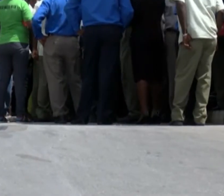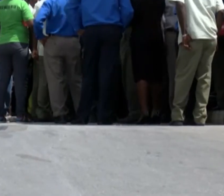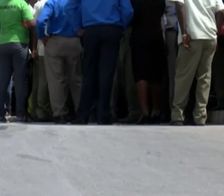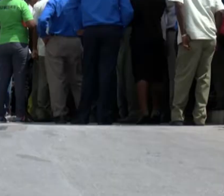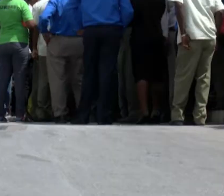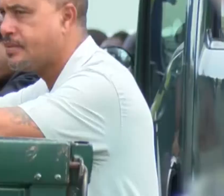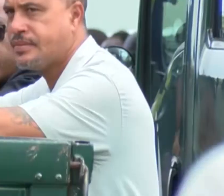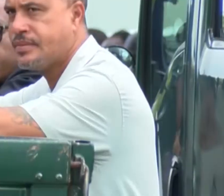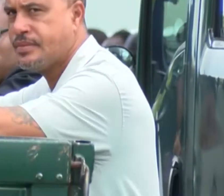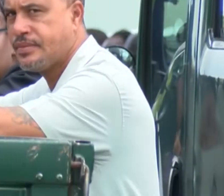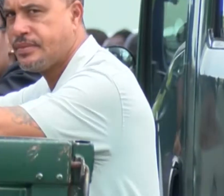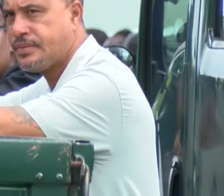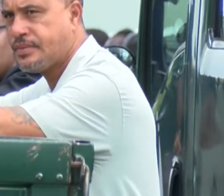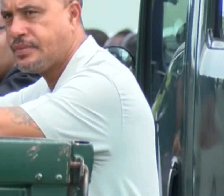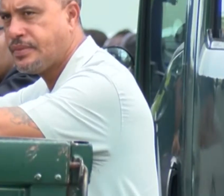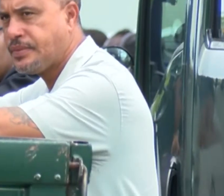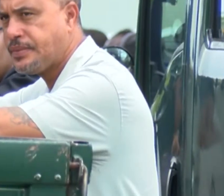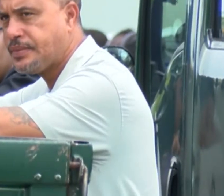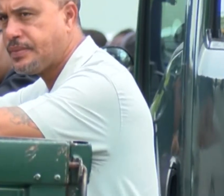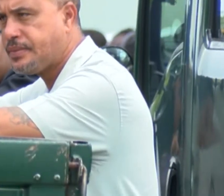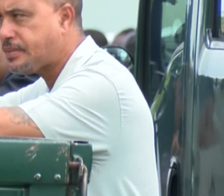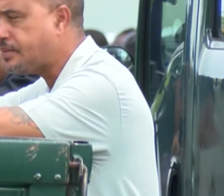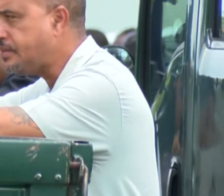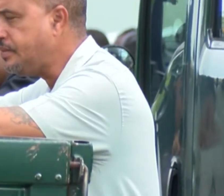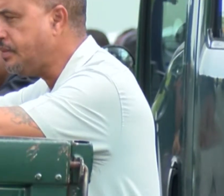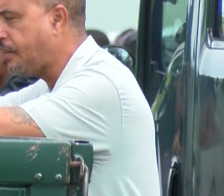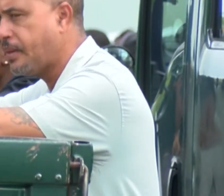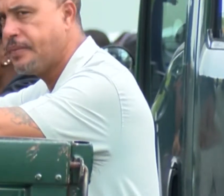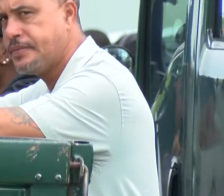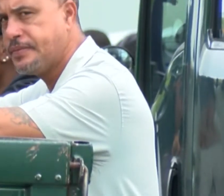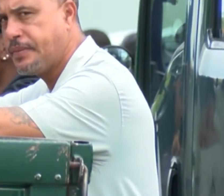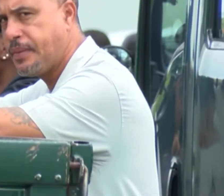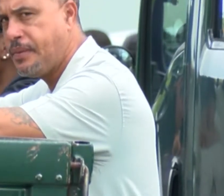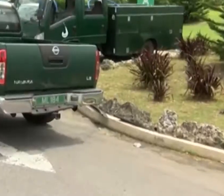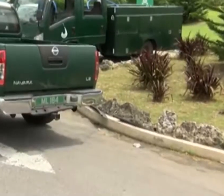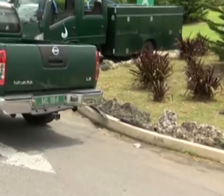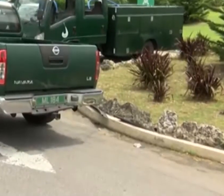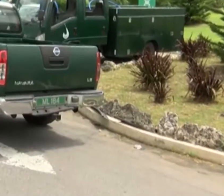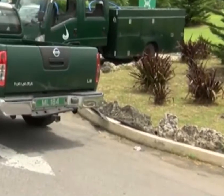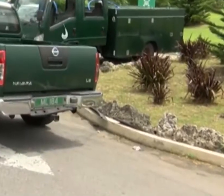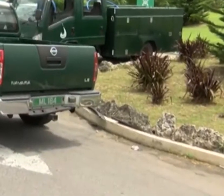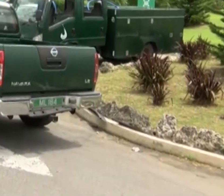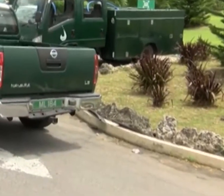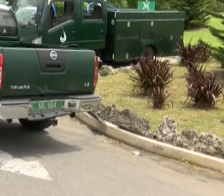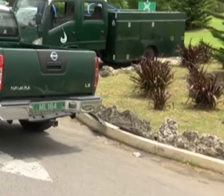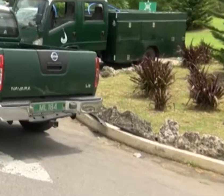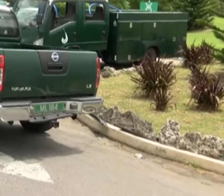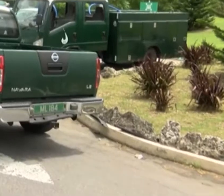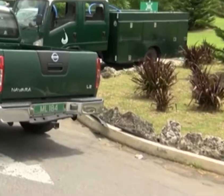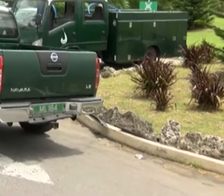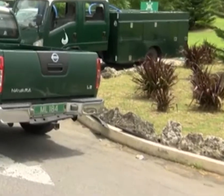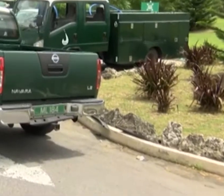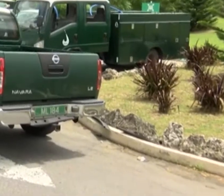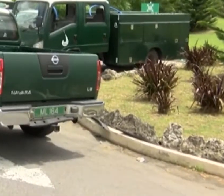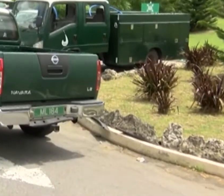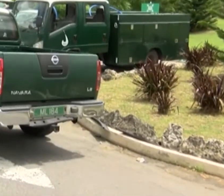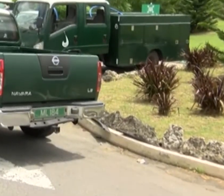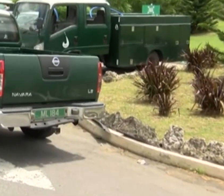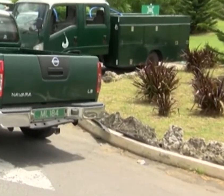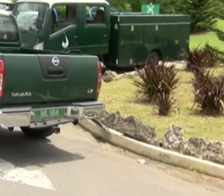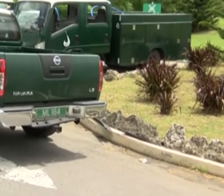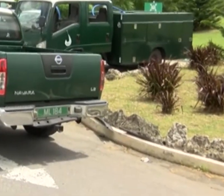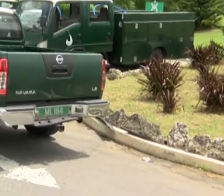union representatives this morning. This prompted another meeting which lasted several hours between the workers, General Manager